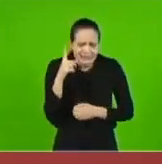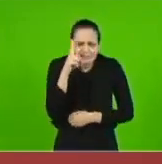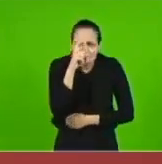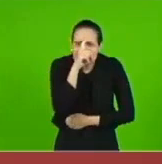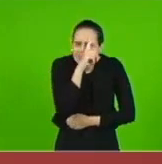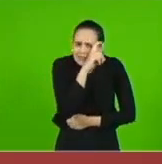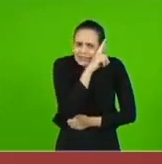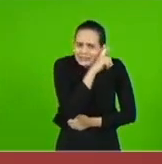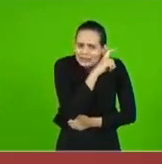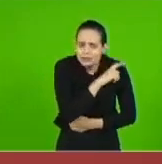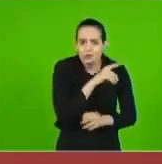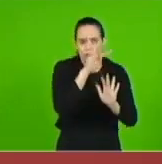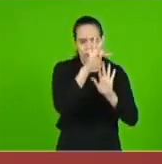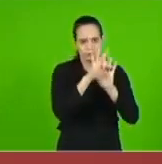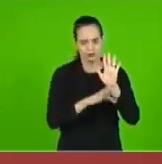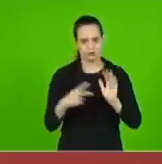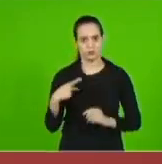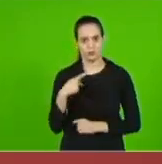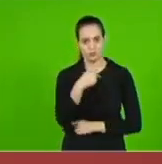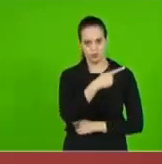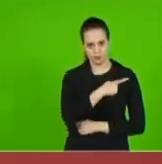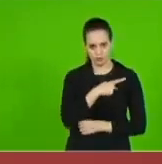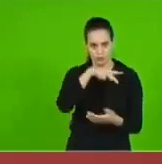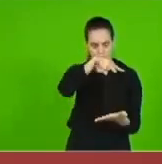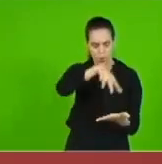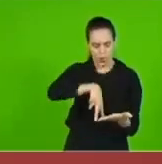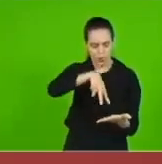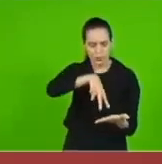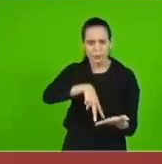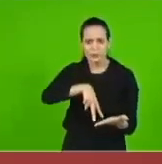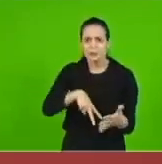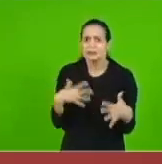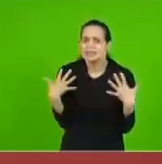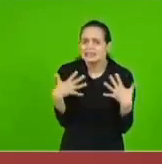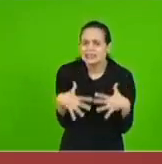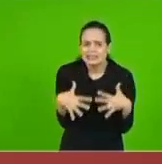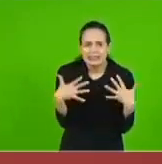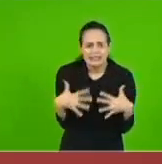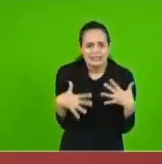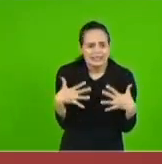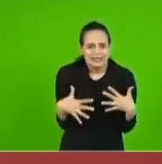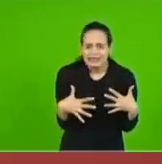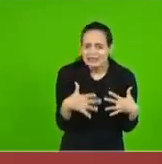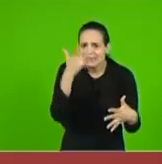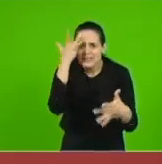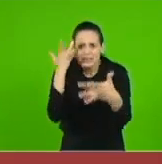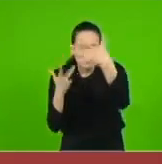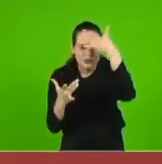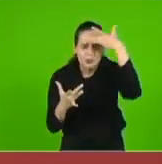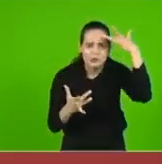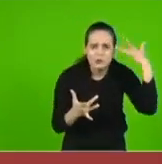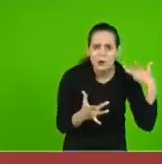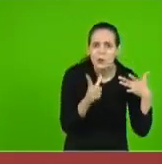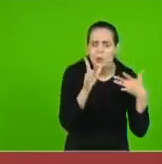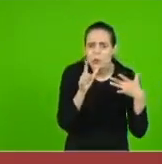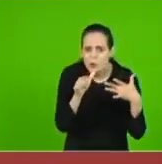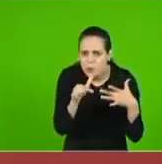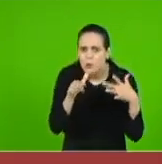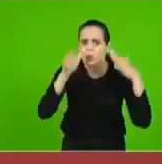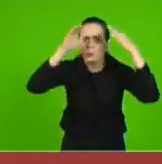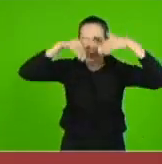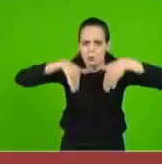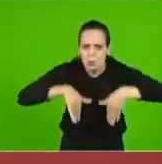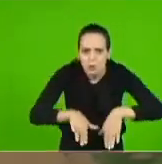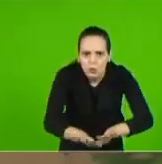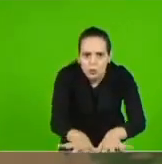that Pastor read, perplexity for the roaring of man, for the roaring of